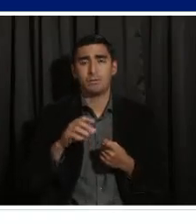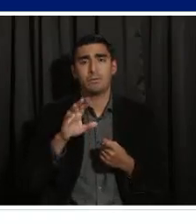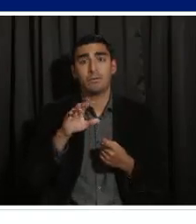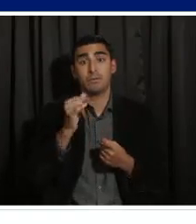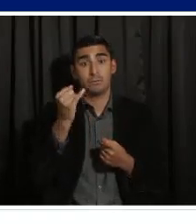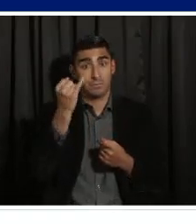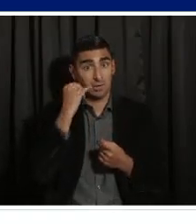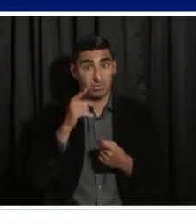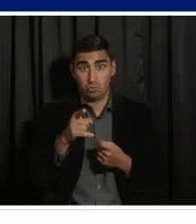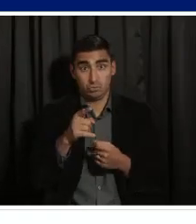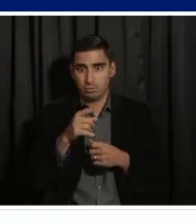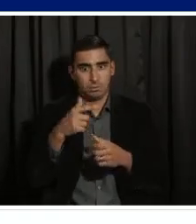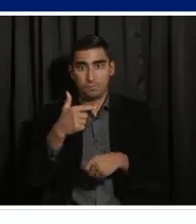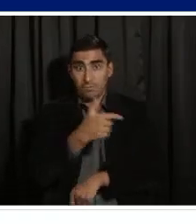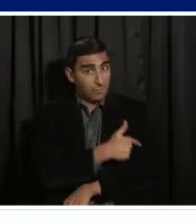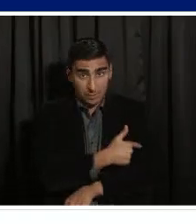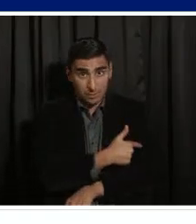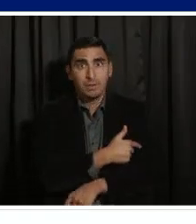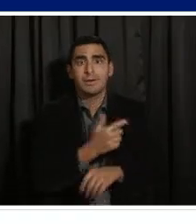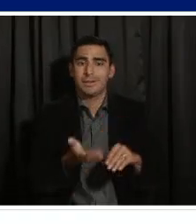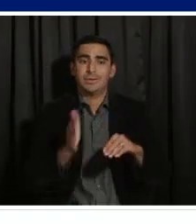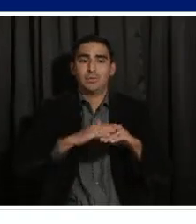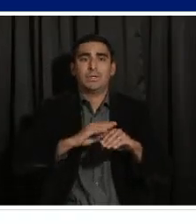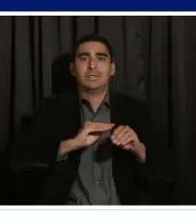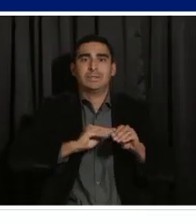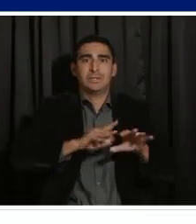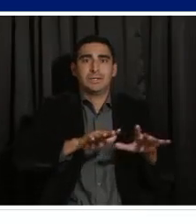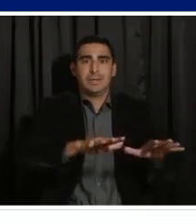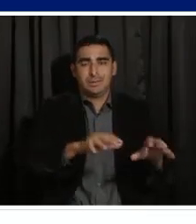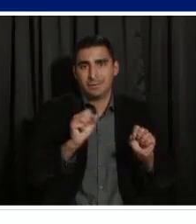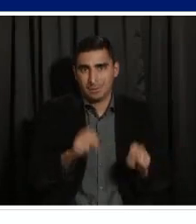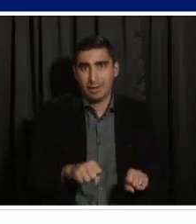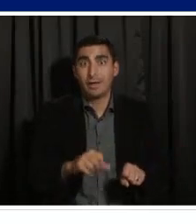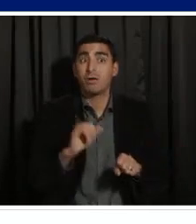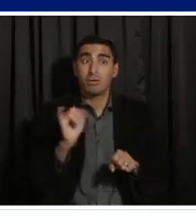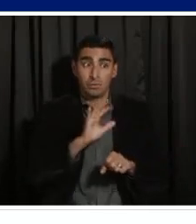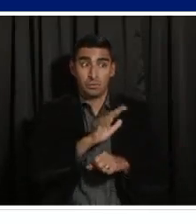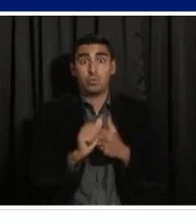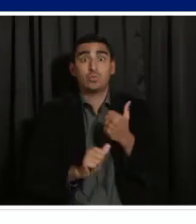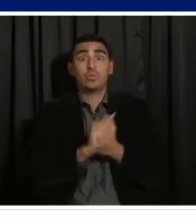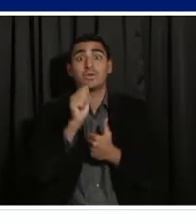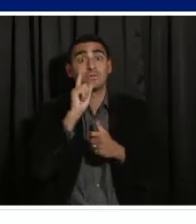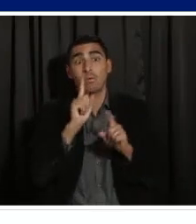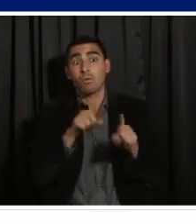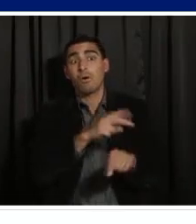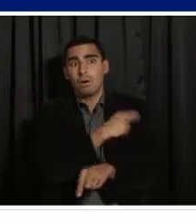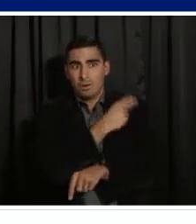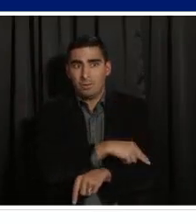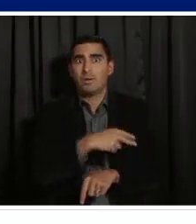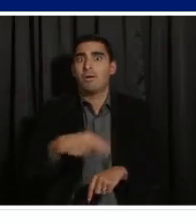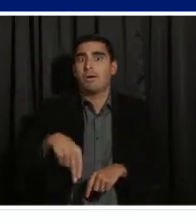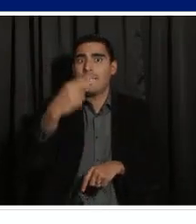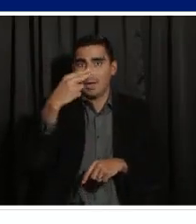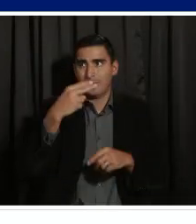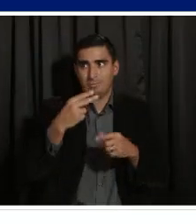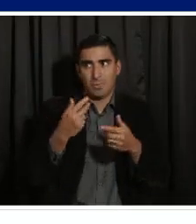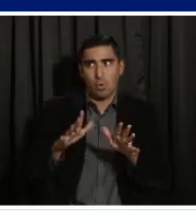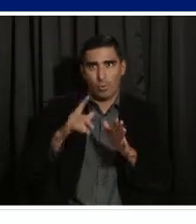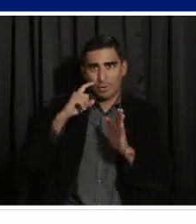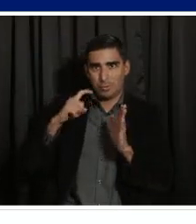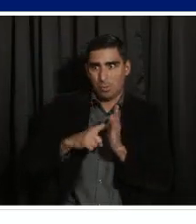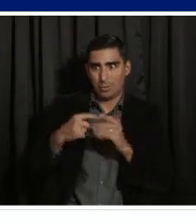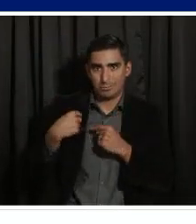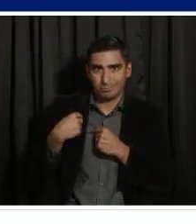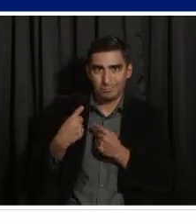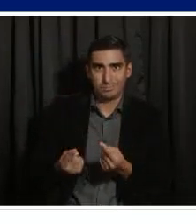not vaccinated, and you also have a much higher risk of hospitalization, as we're seeing with the vast majority of the folks